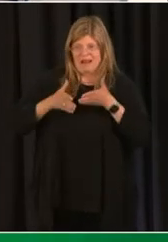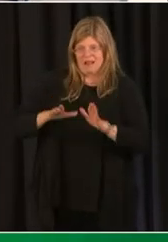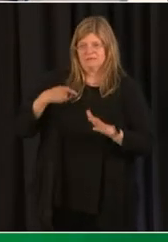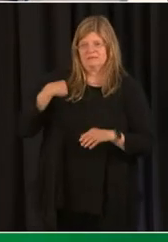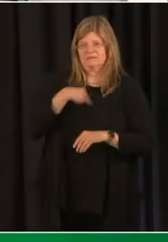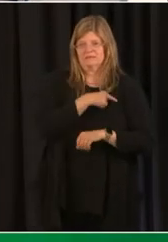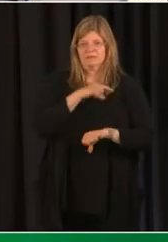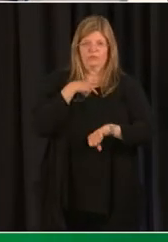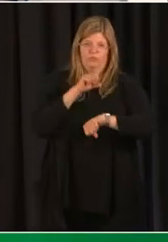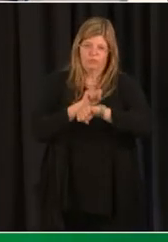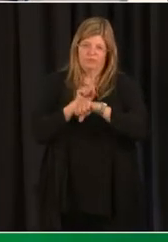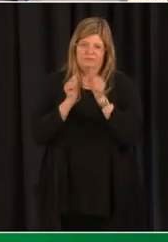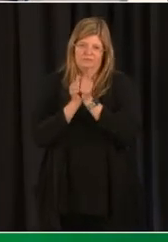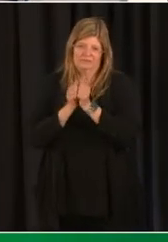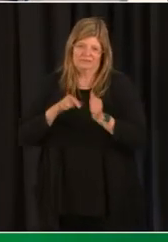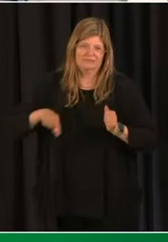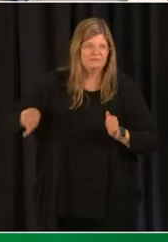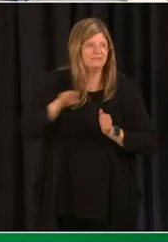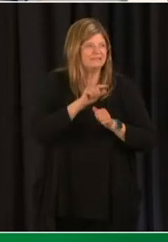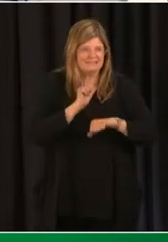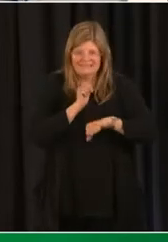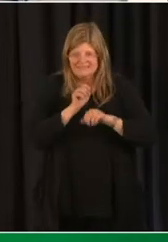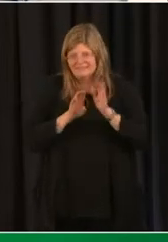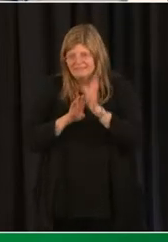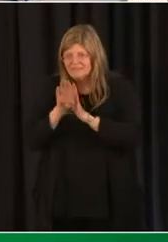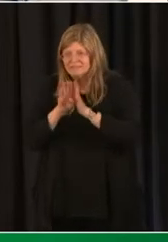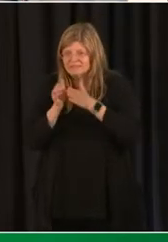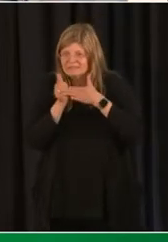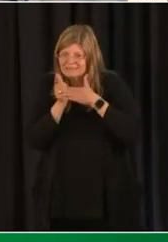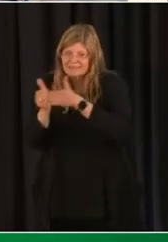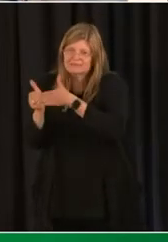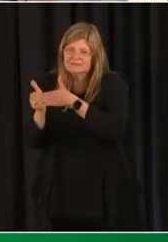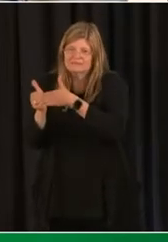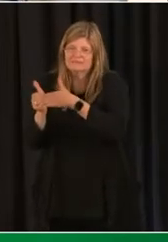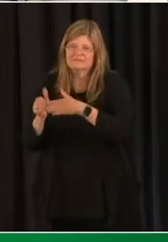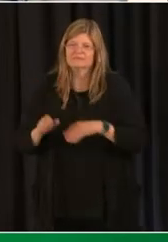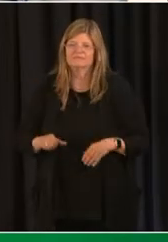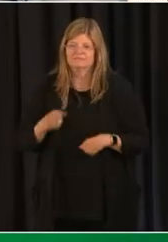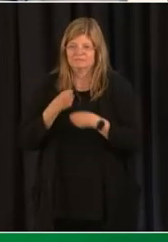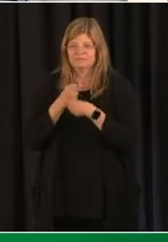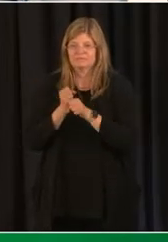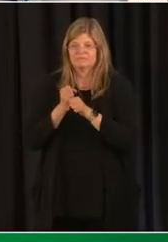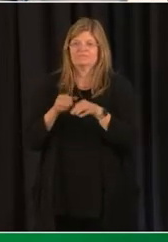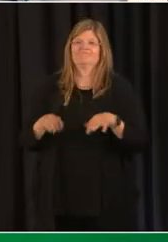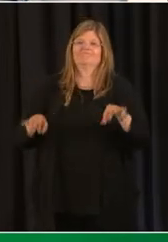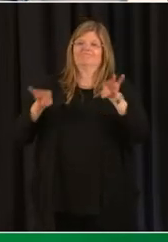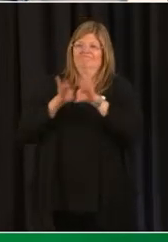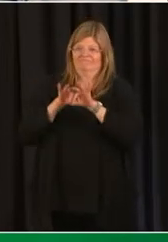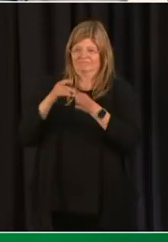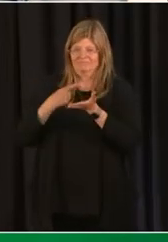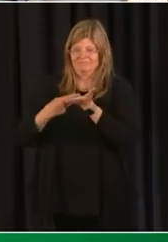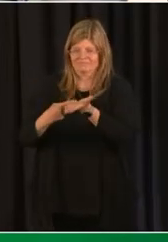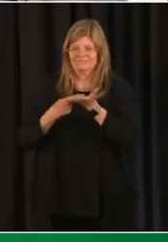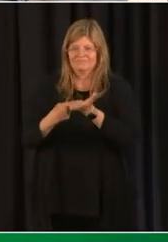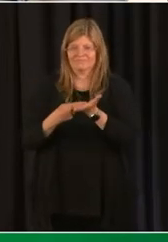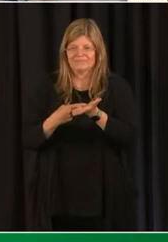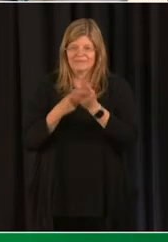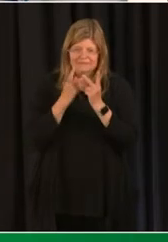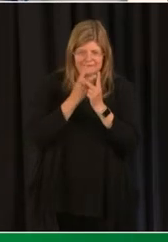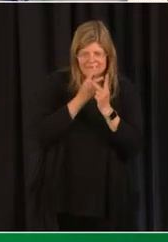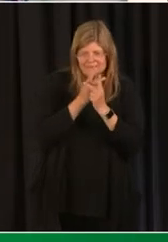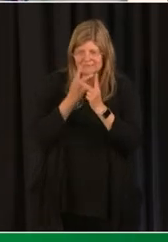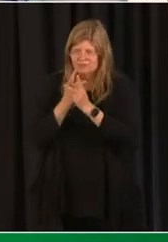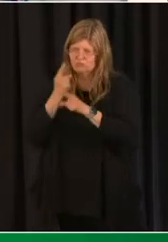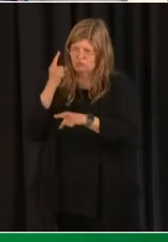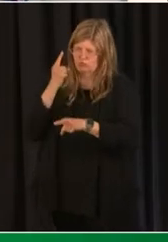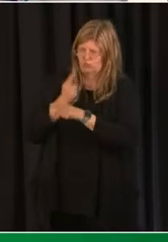council colleagues that also served with me and others that took part in these important dialogues and deliberations for